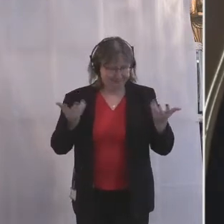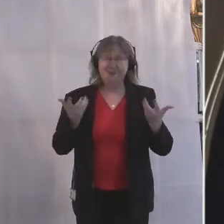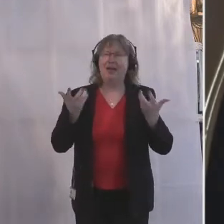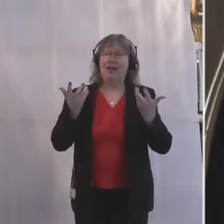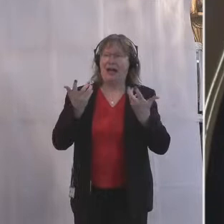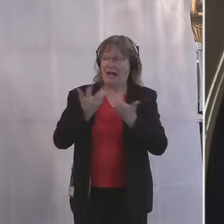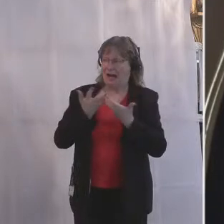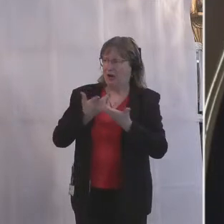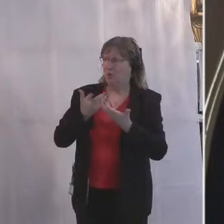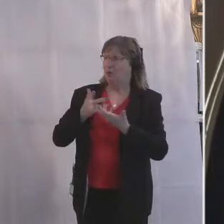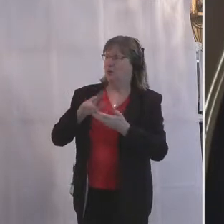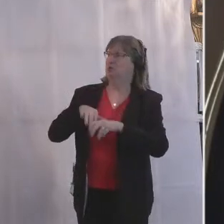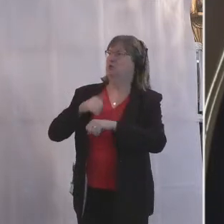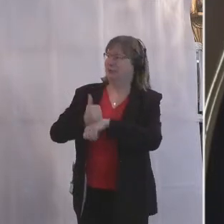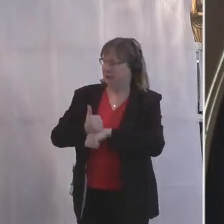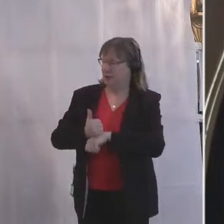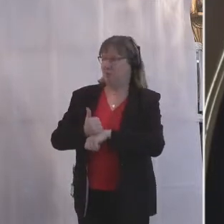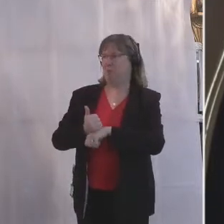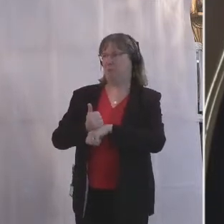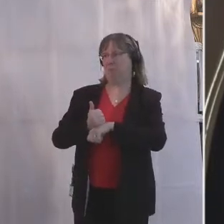how to do something very